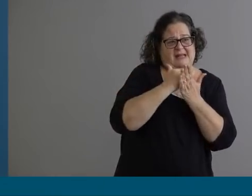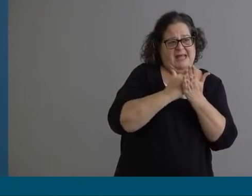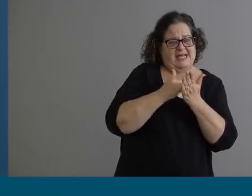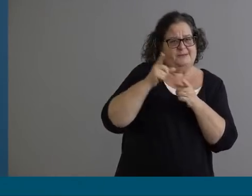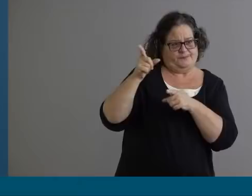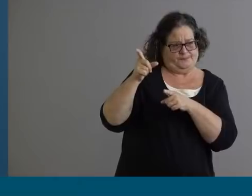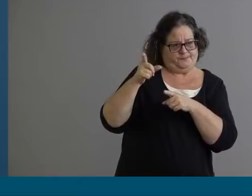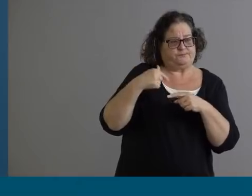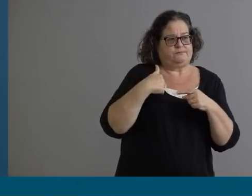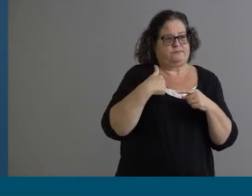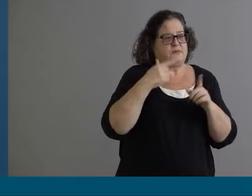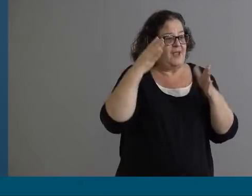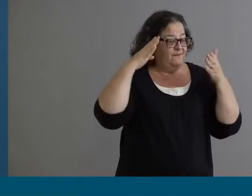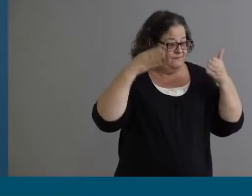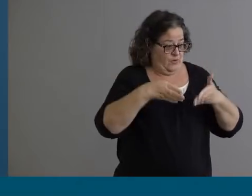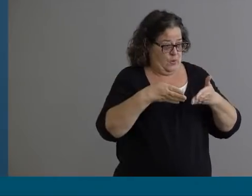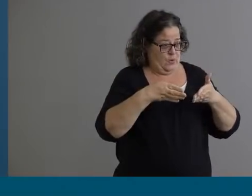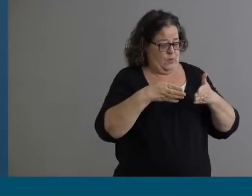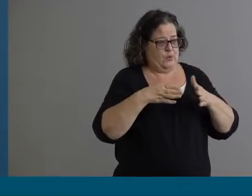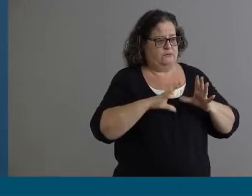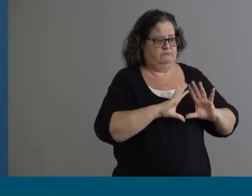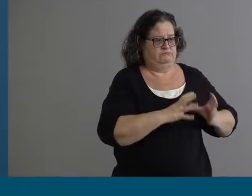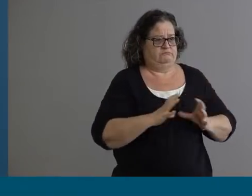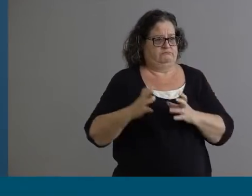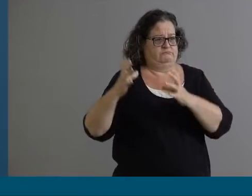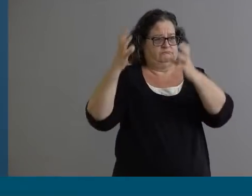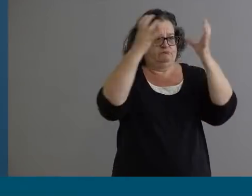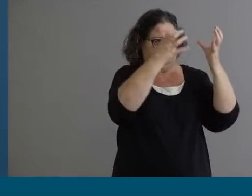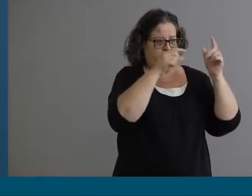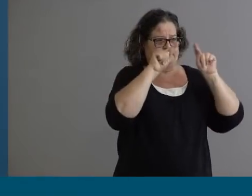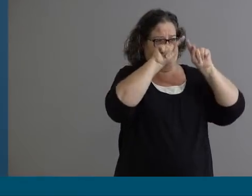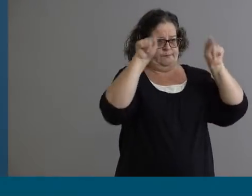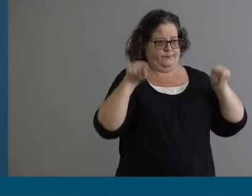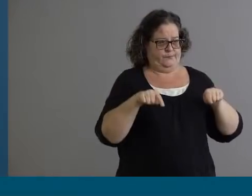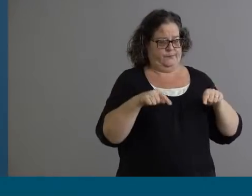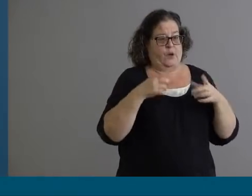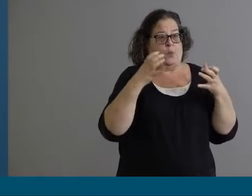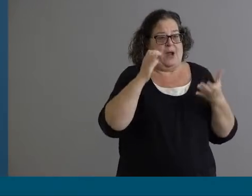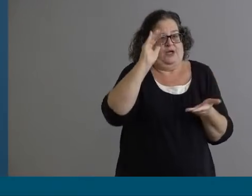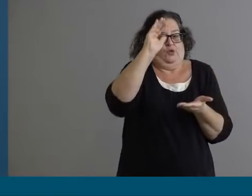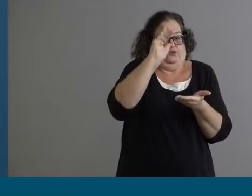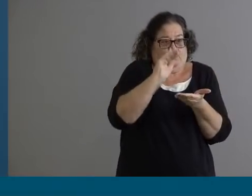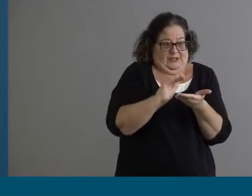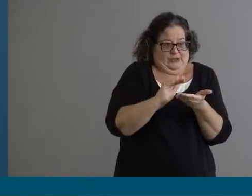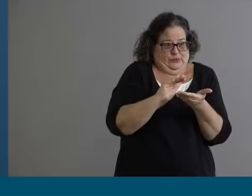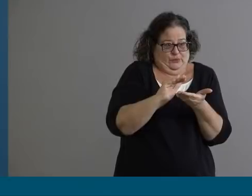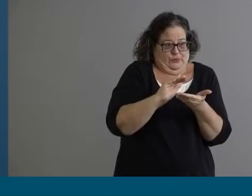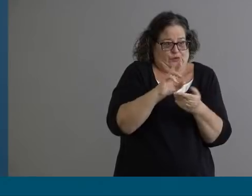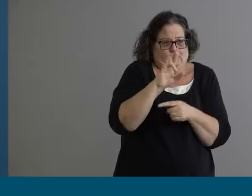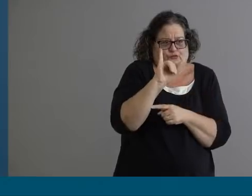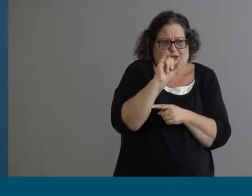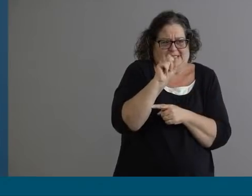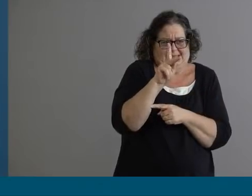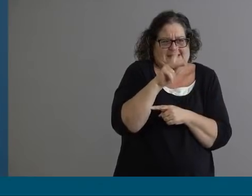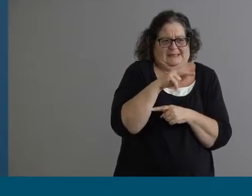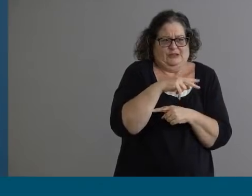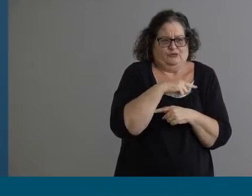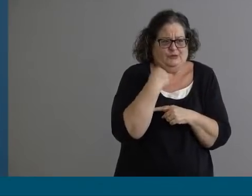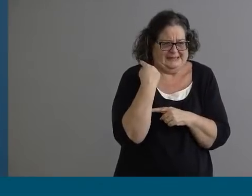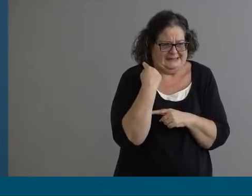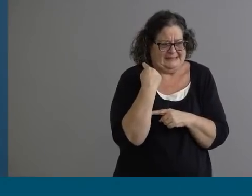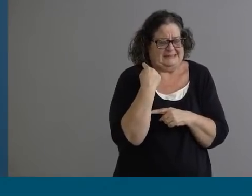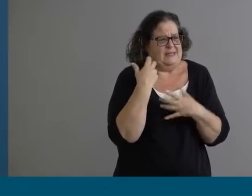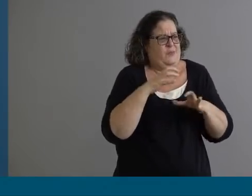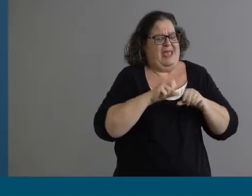process of risk reduction. The virus is widespread. There's not the opportunity